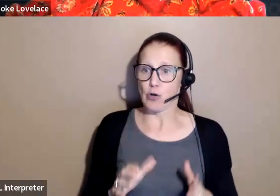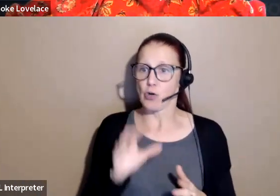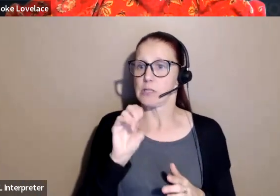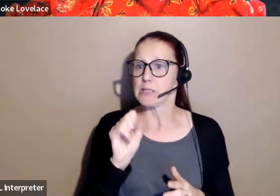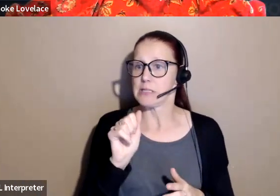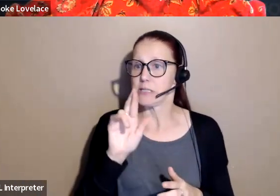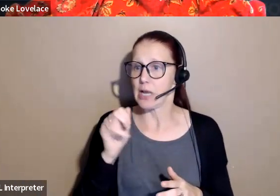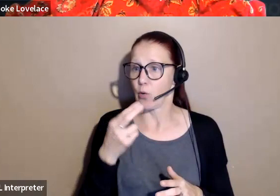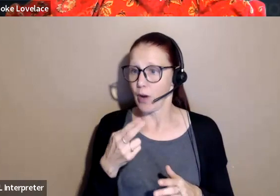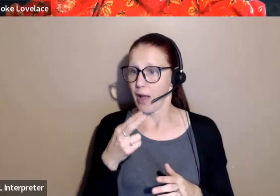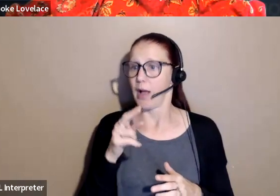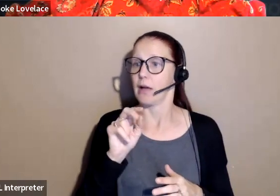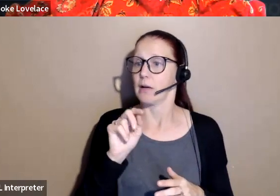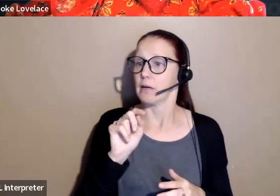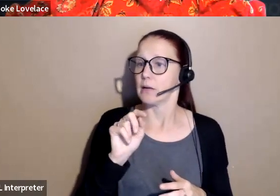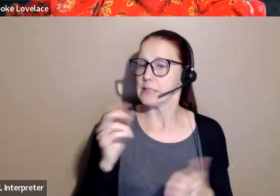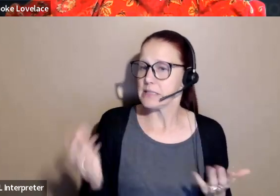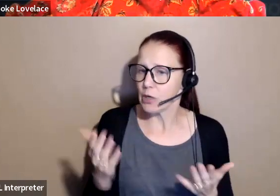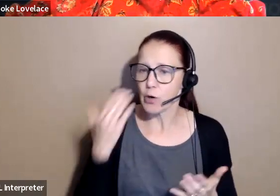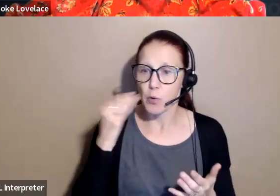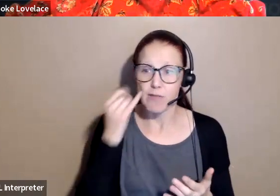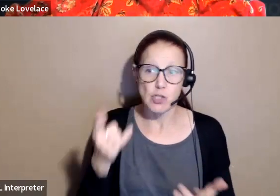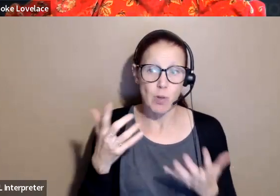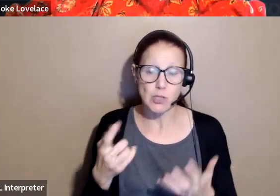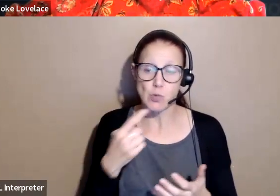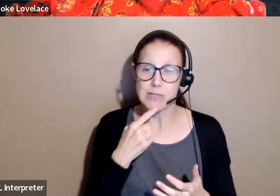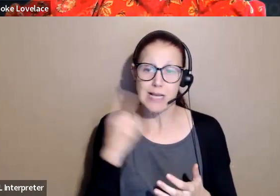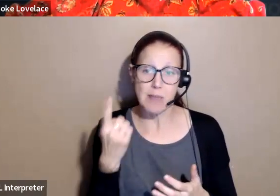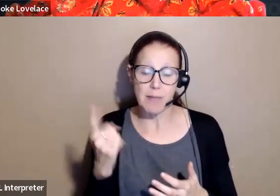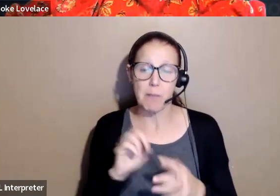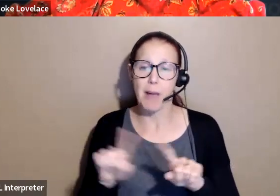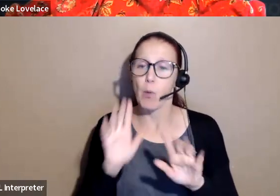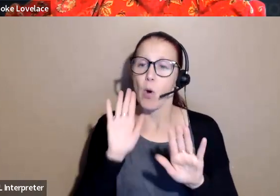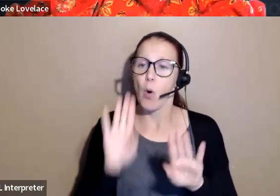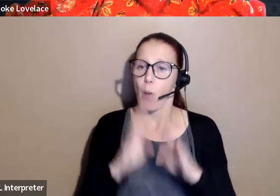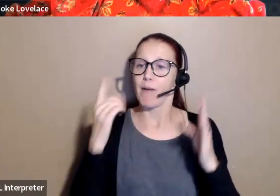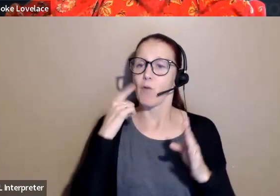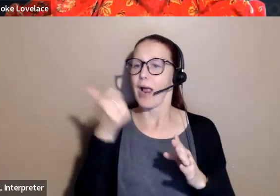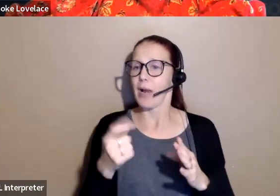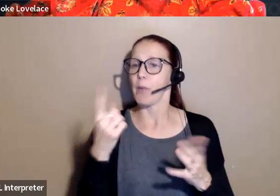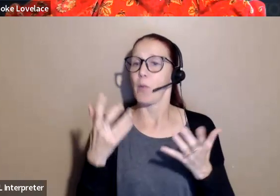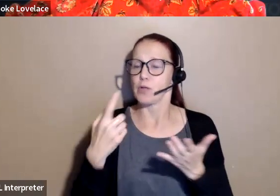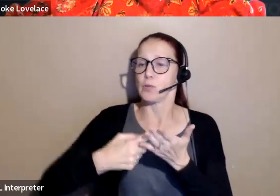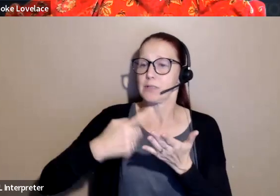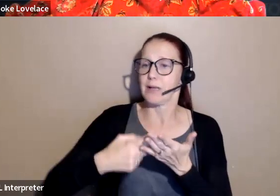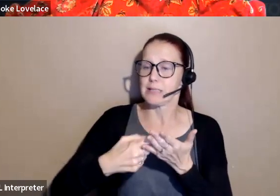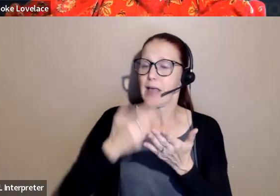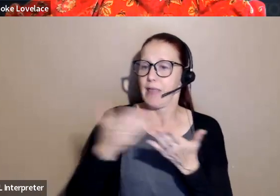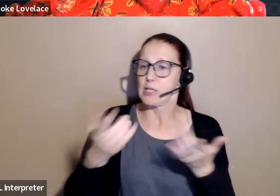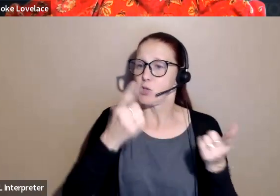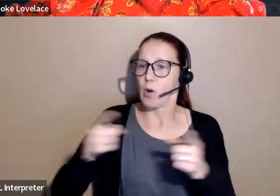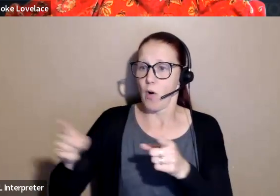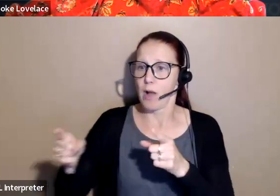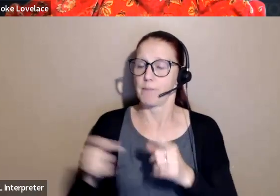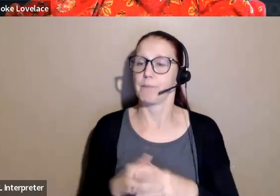Garriott is on, and I don't know if she wanted to say anything, but I'm going to kind of open it up for anyone who wants to talk about things going